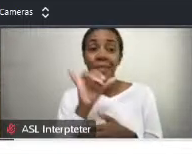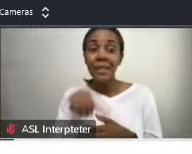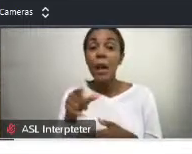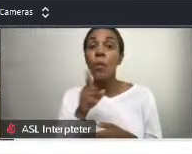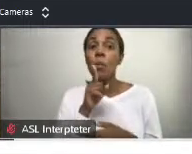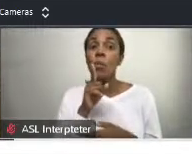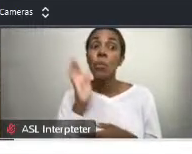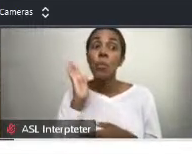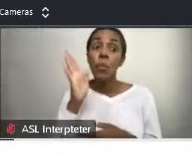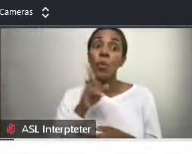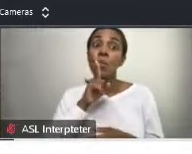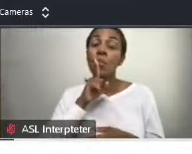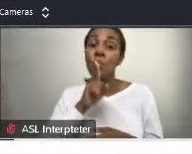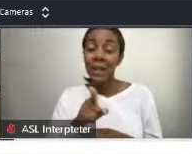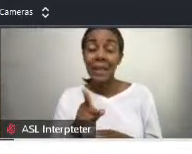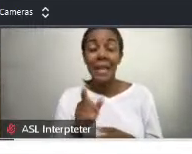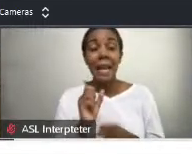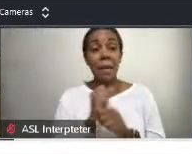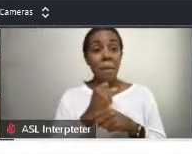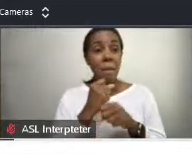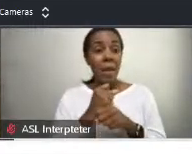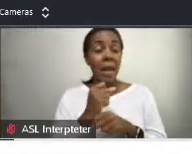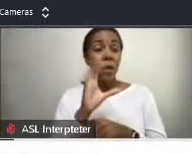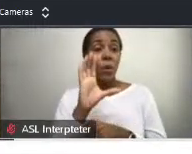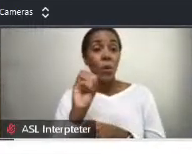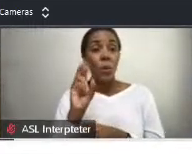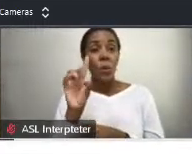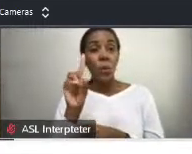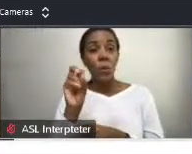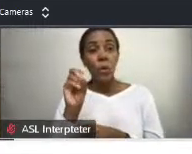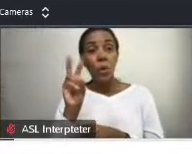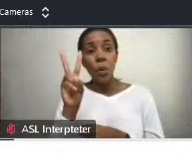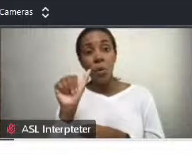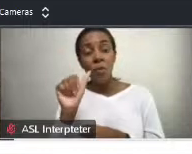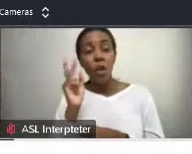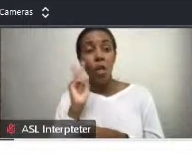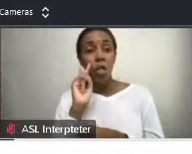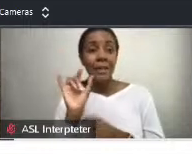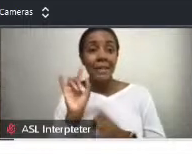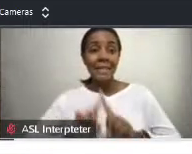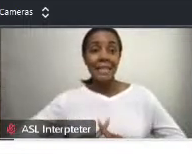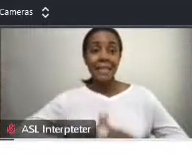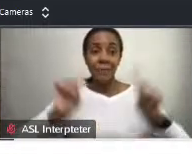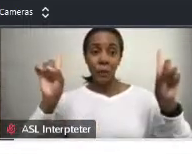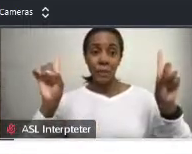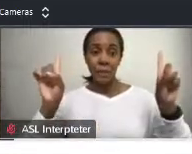make Cordova look different if that continues to spiral.